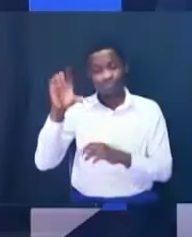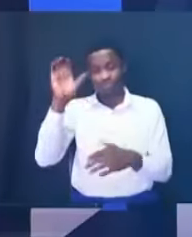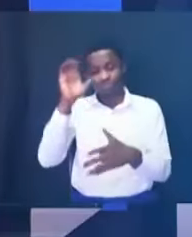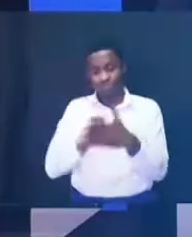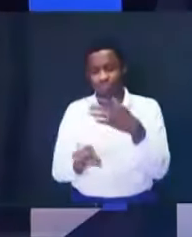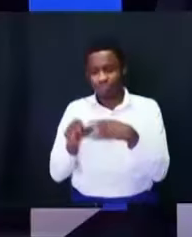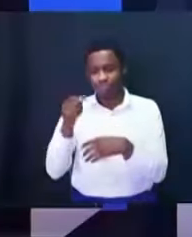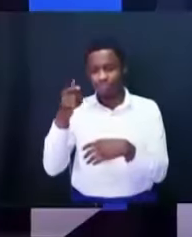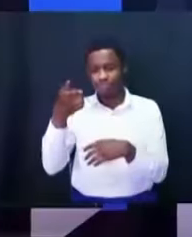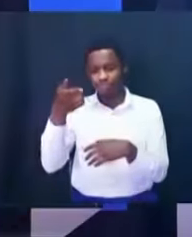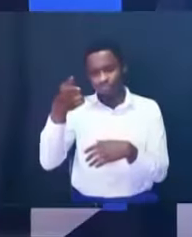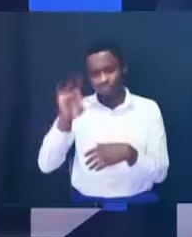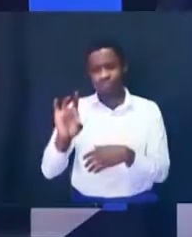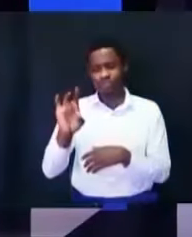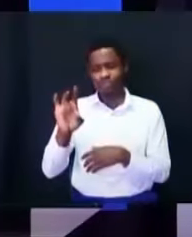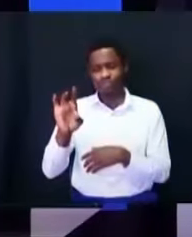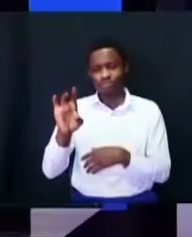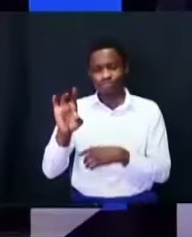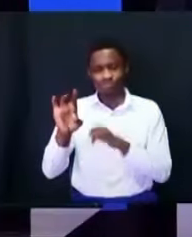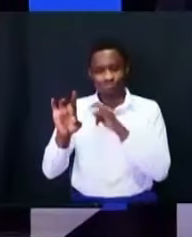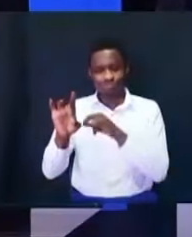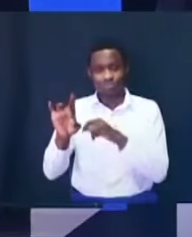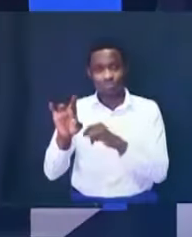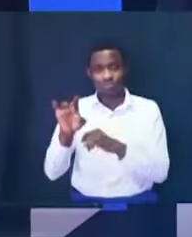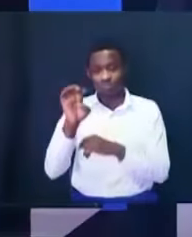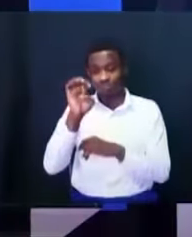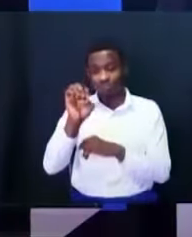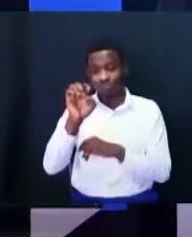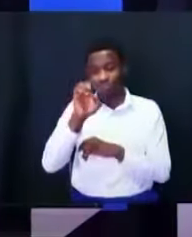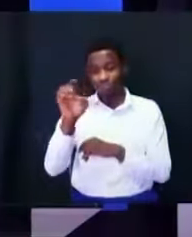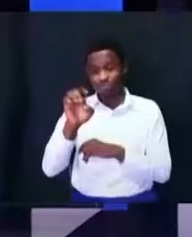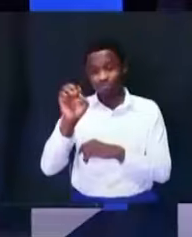attention to the word of God Ezekiel